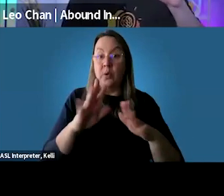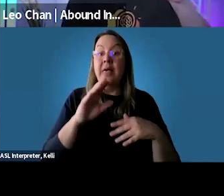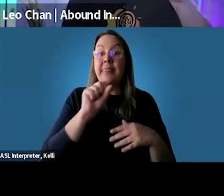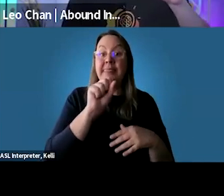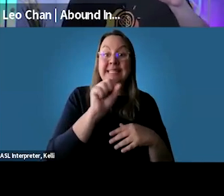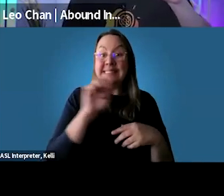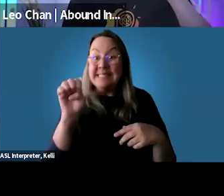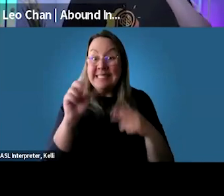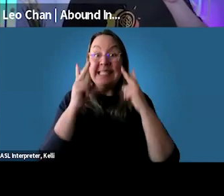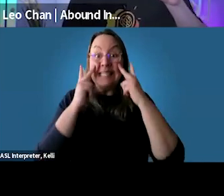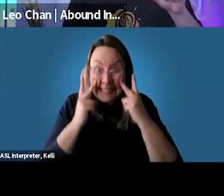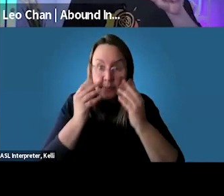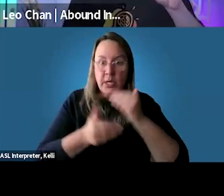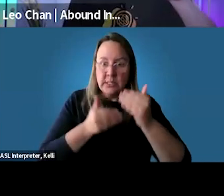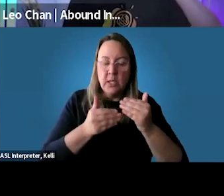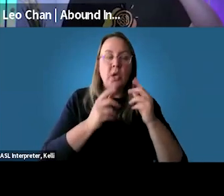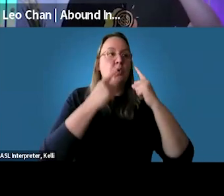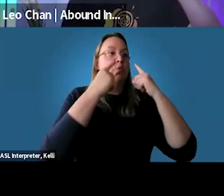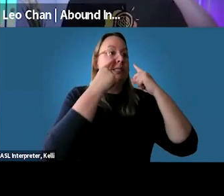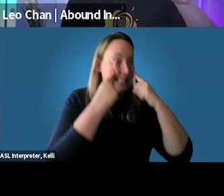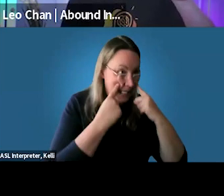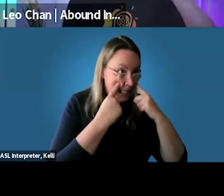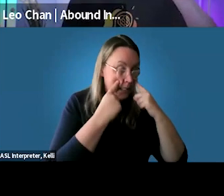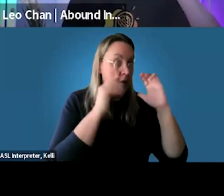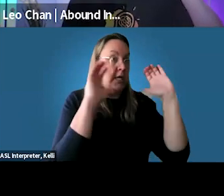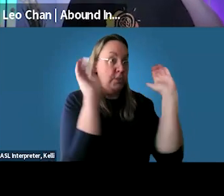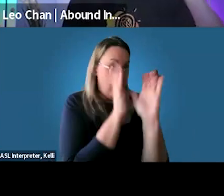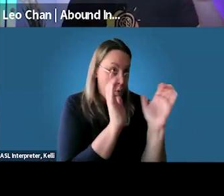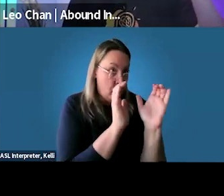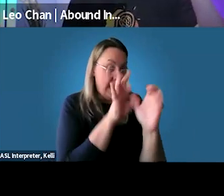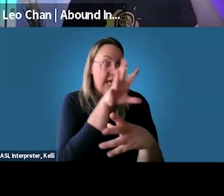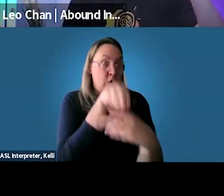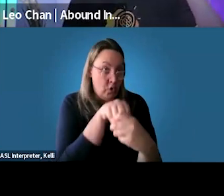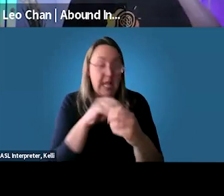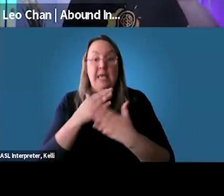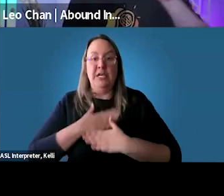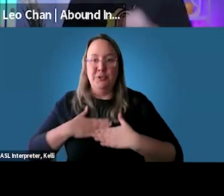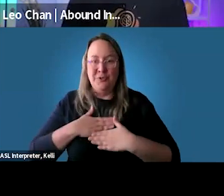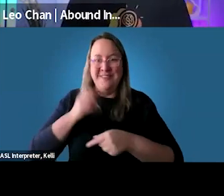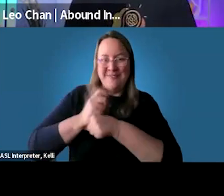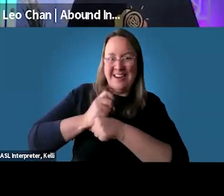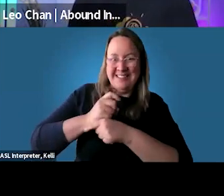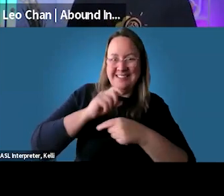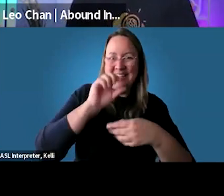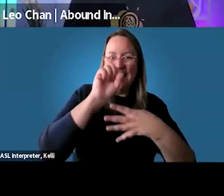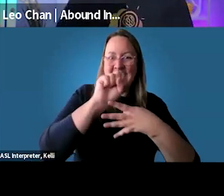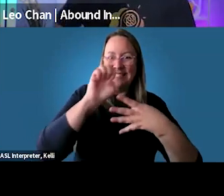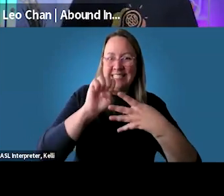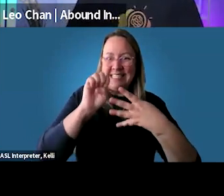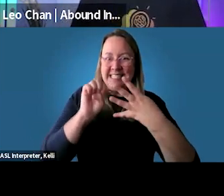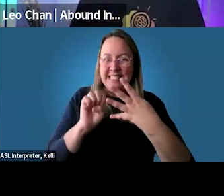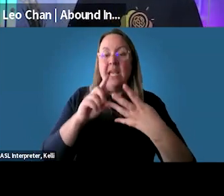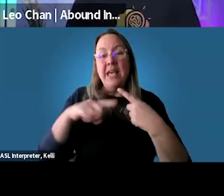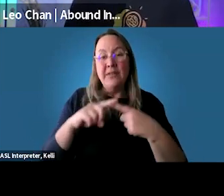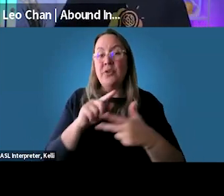you explore it, or you engage it, then you explore it, and then you enjoy it, all right? And then you have 3 tools that you can